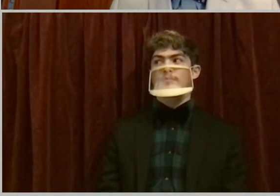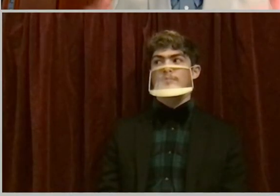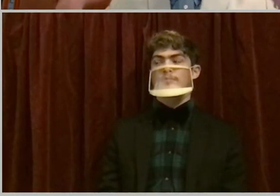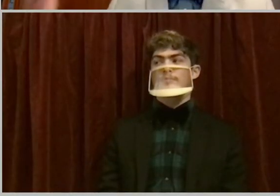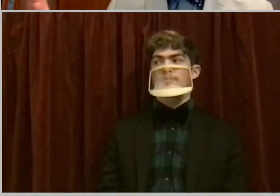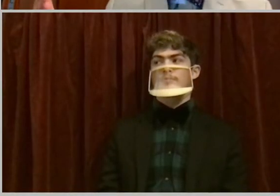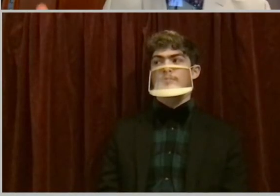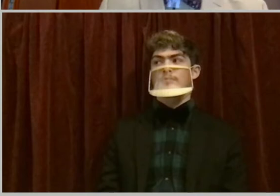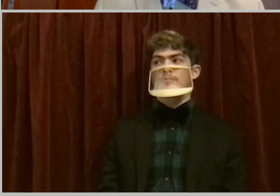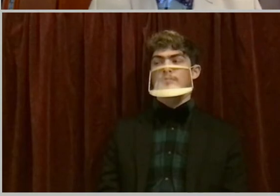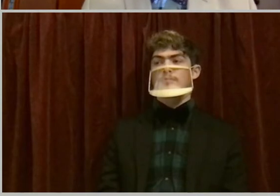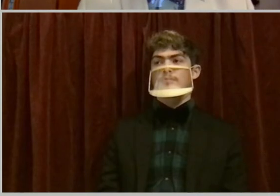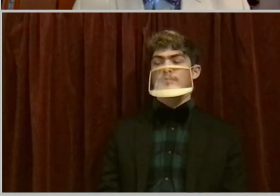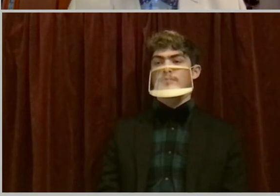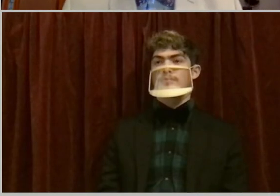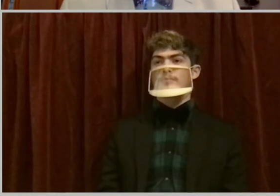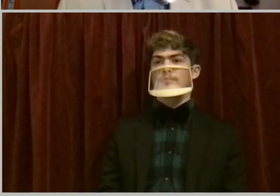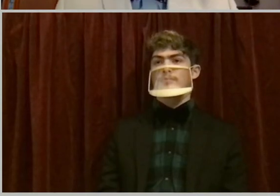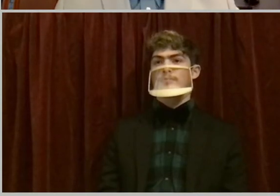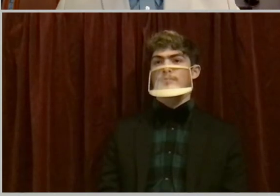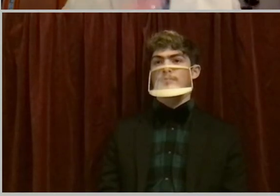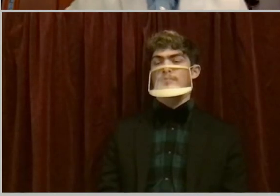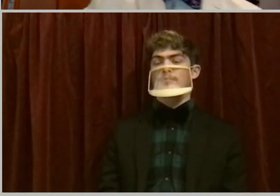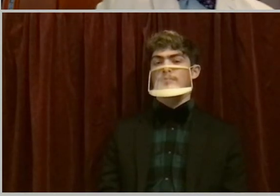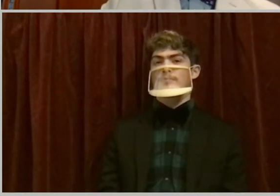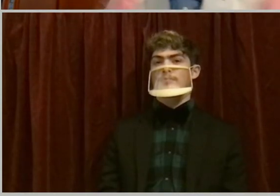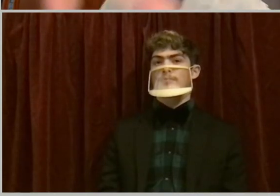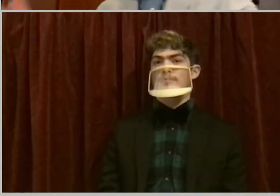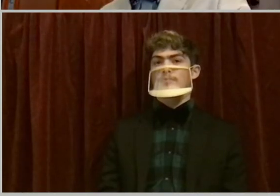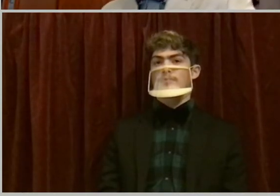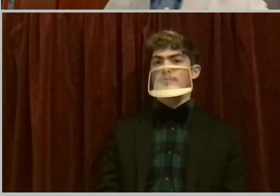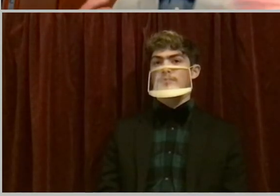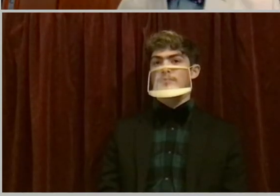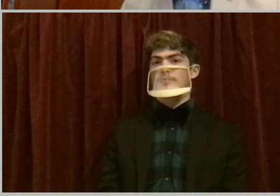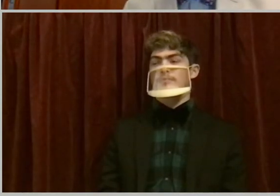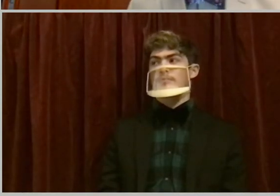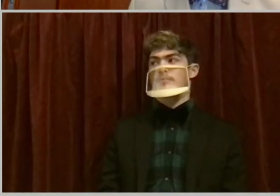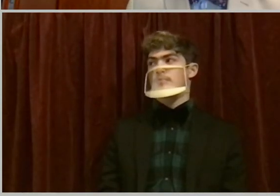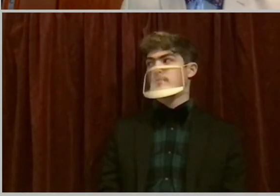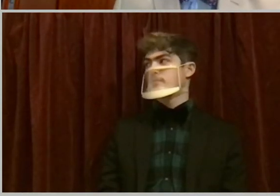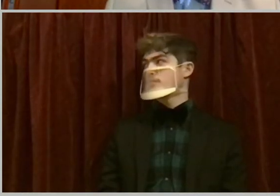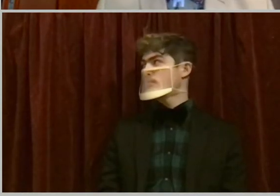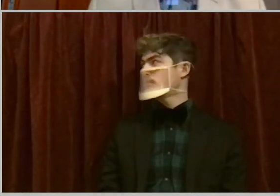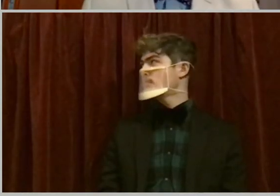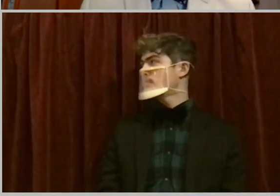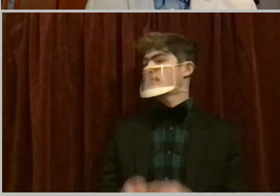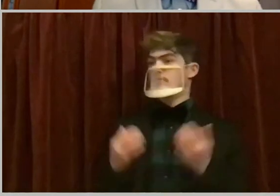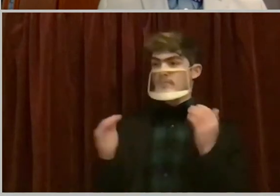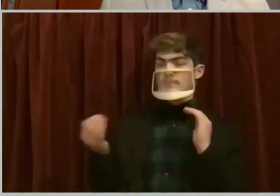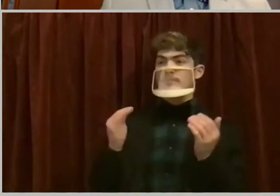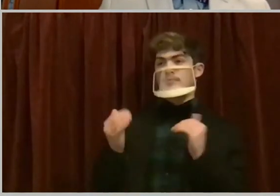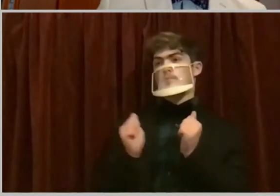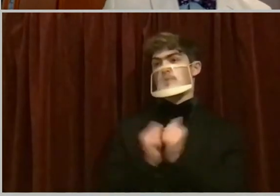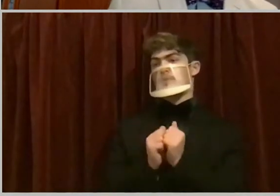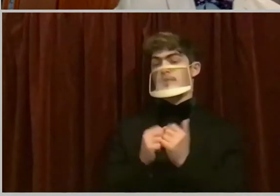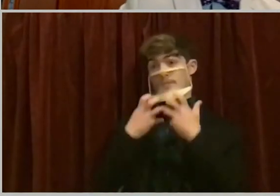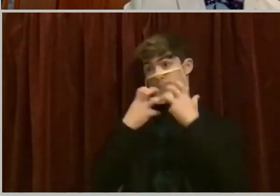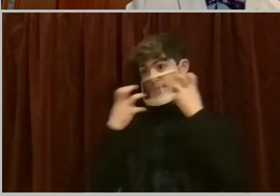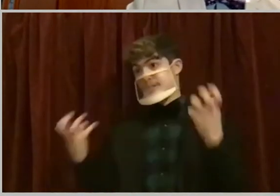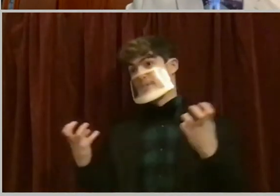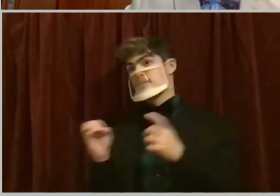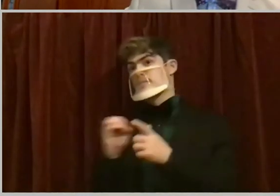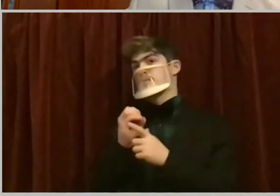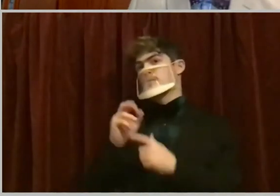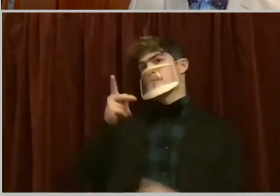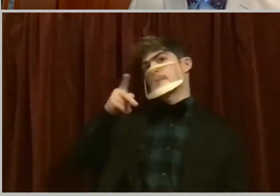or pity. And it's contrasted with anger, because anger is also a deep emotion, but anger